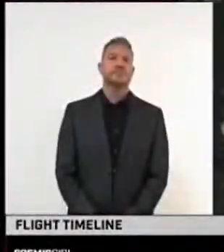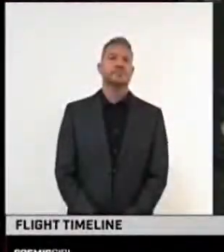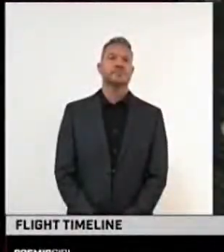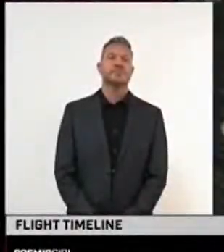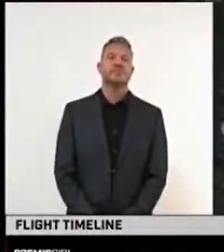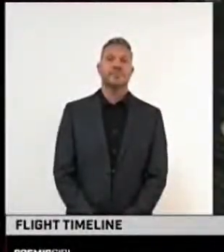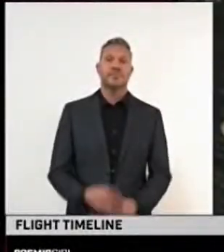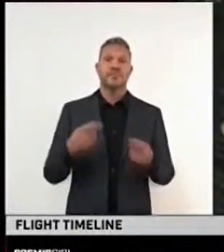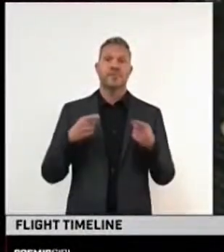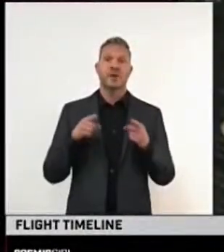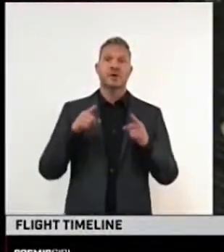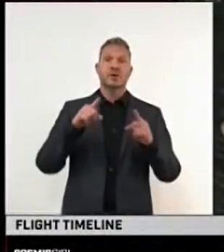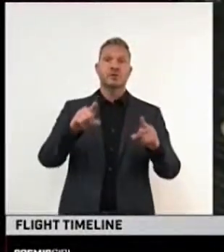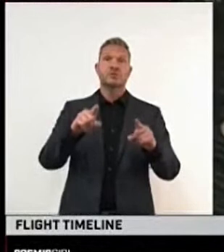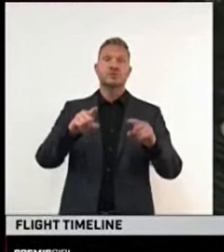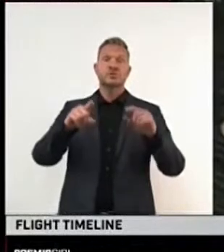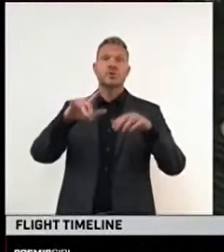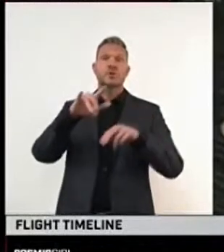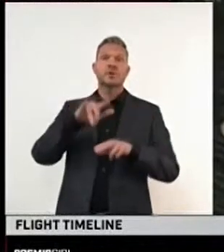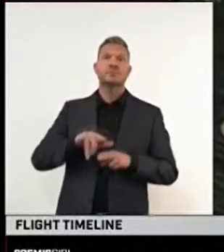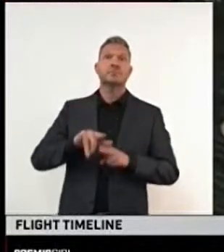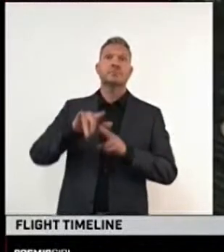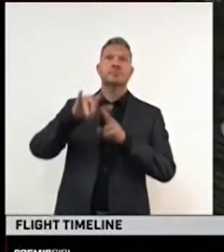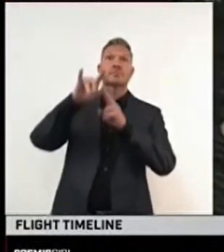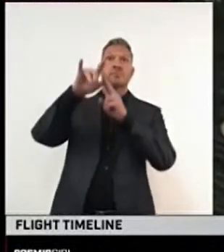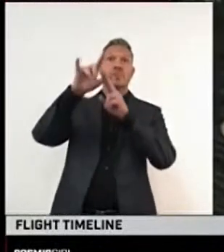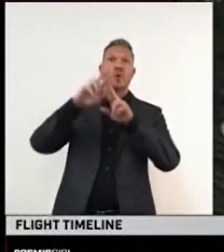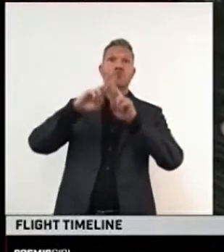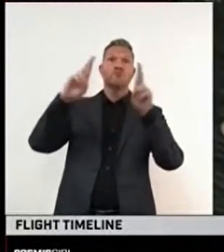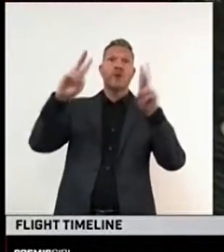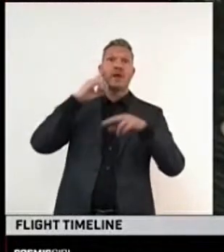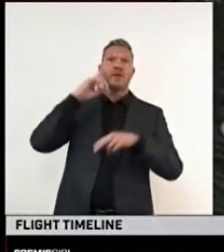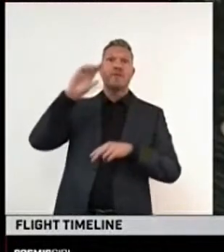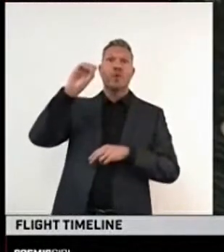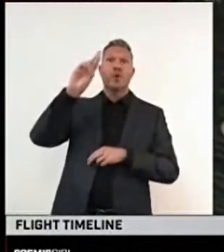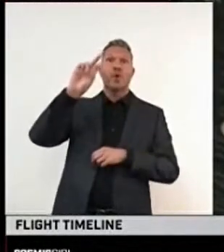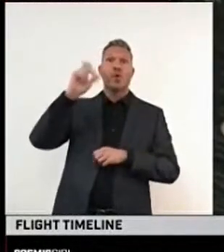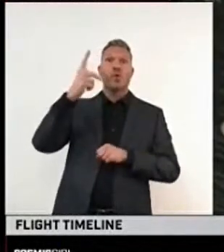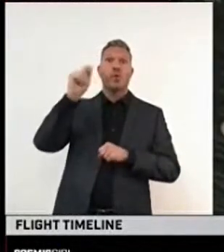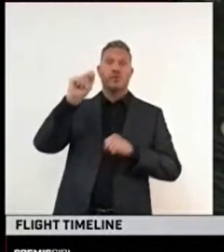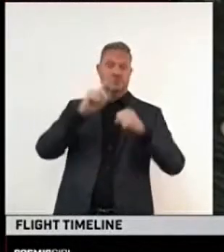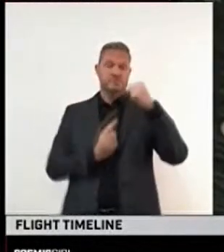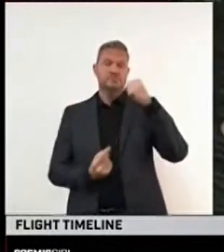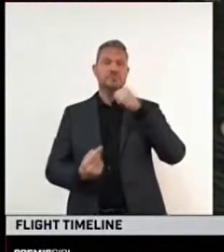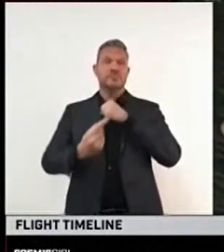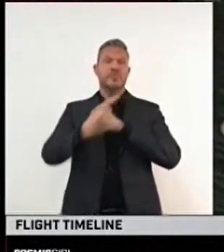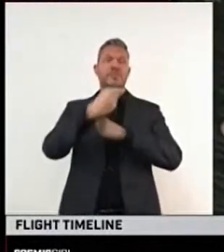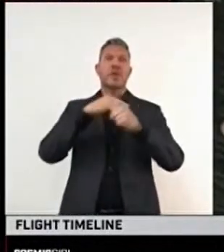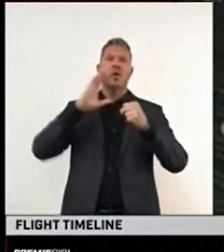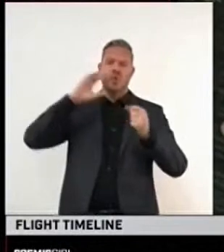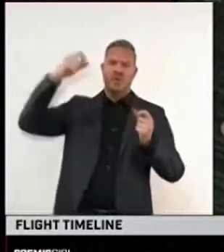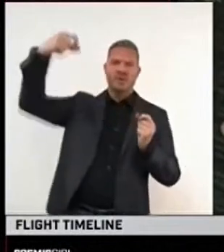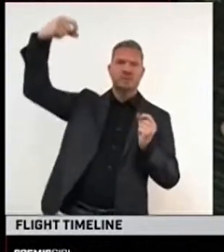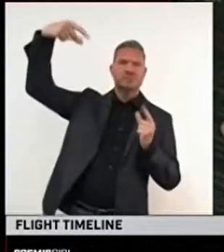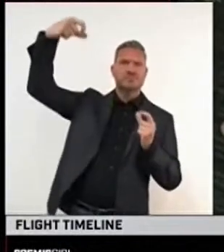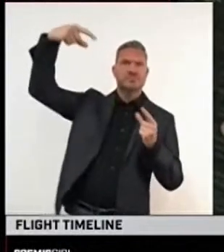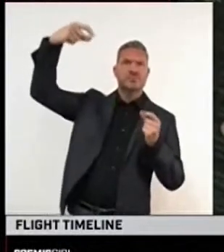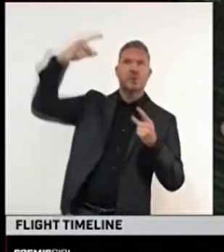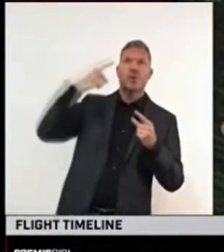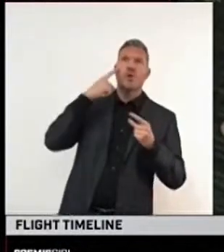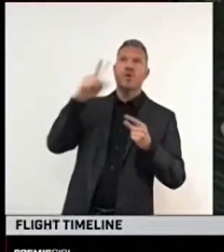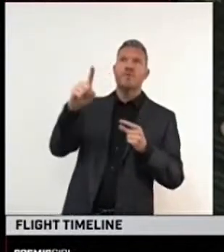During the flight to orbit, Launcher 1 will be transmitting a signal containing key mission information for Mission Control Center